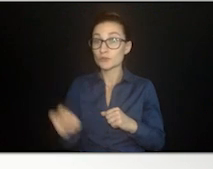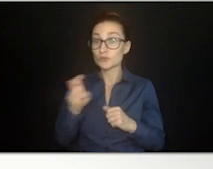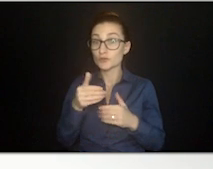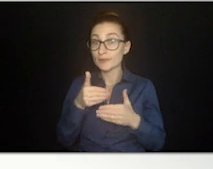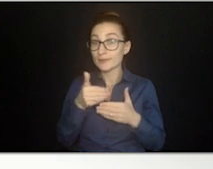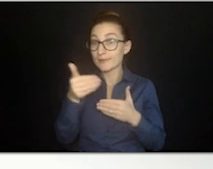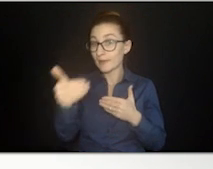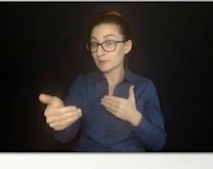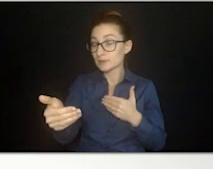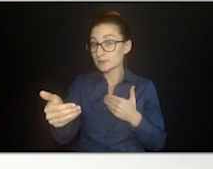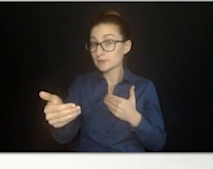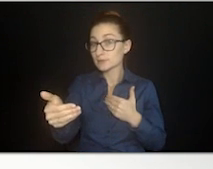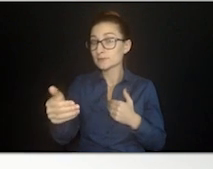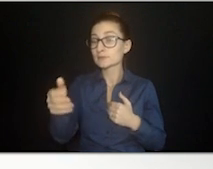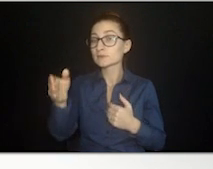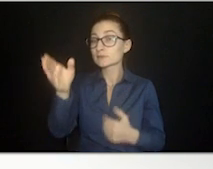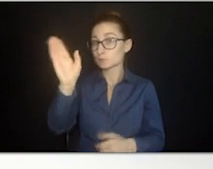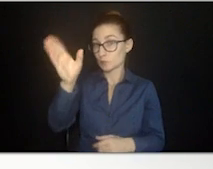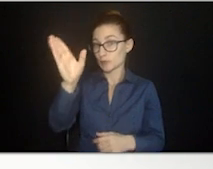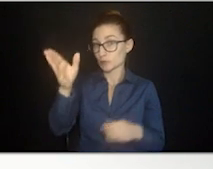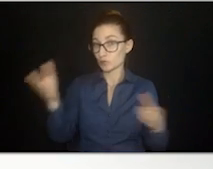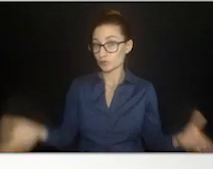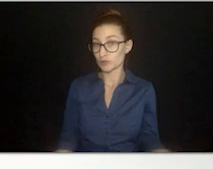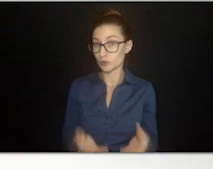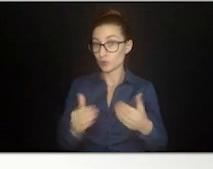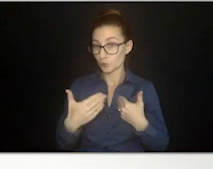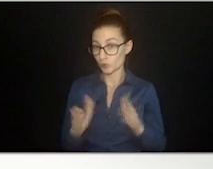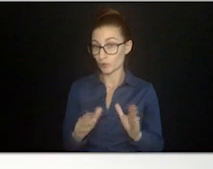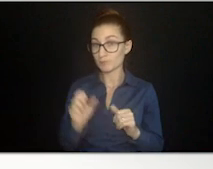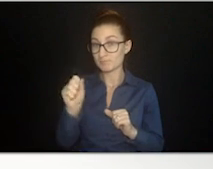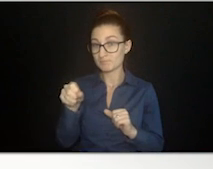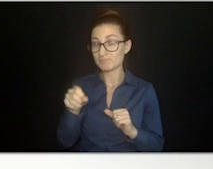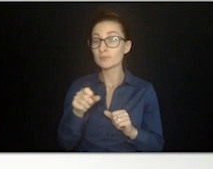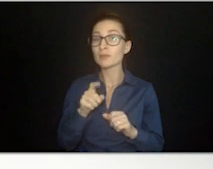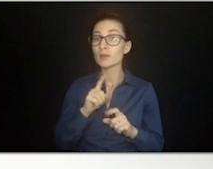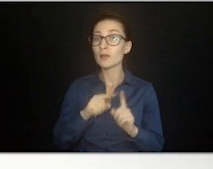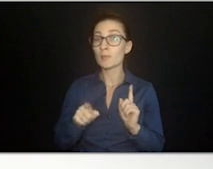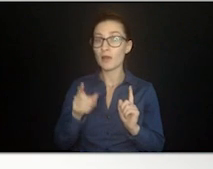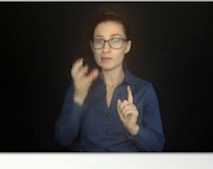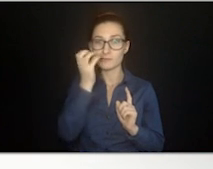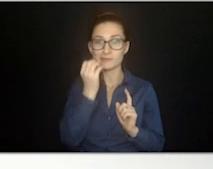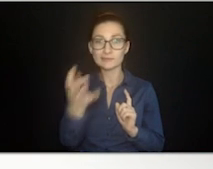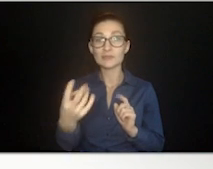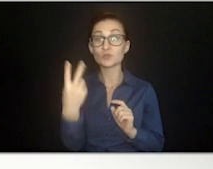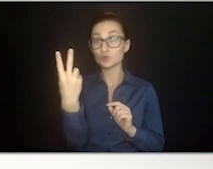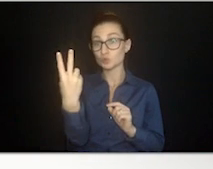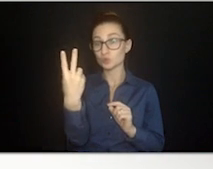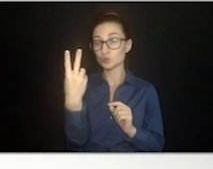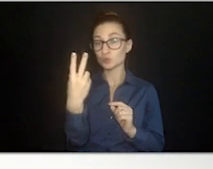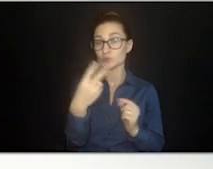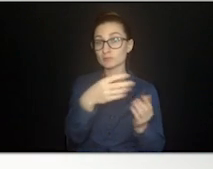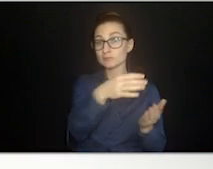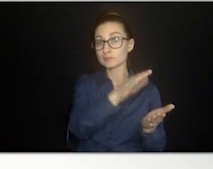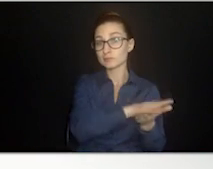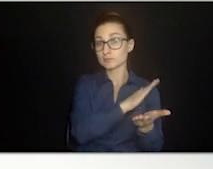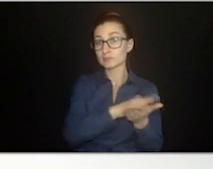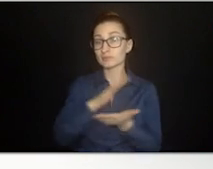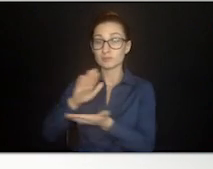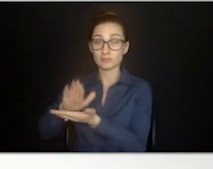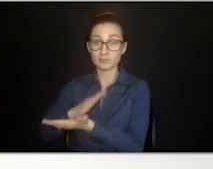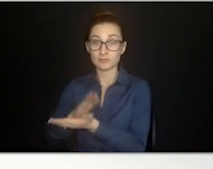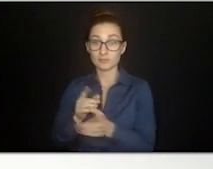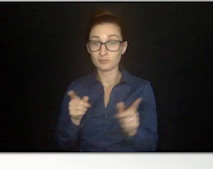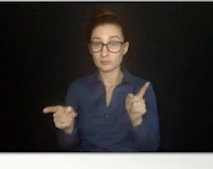next presenter in this room, but we wanted to bring your attention to two of the handouts in your